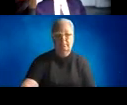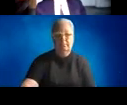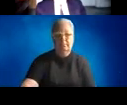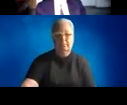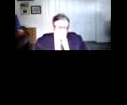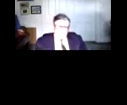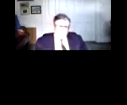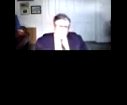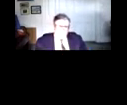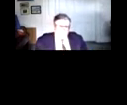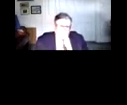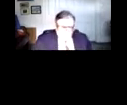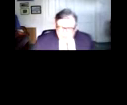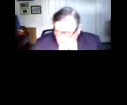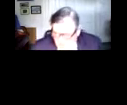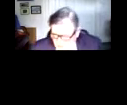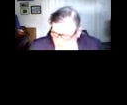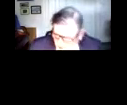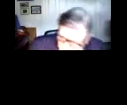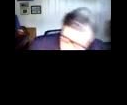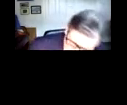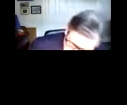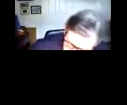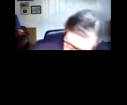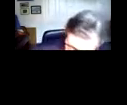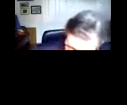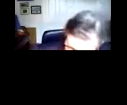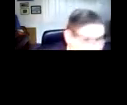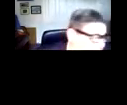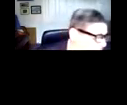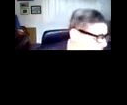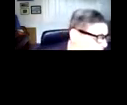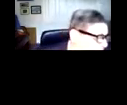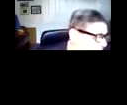Yeah, we have some chats, Richard. Okay, do you want to start reading them out?